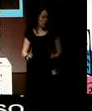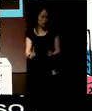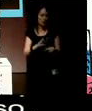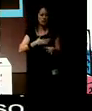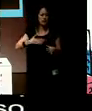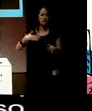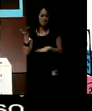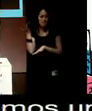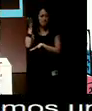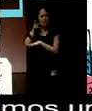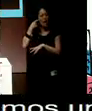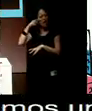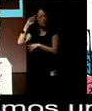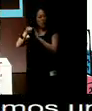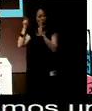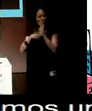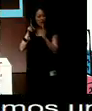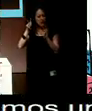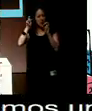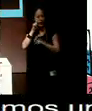create an accessible tourism environment.